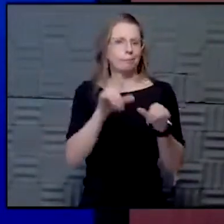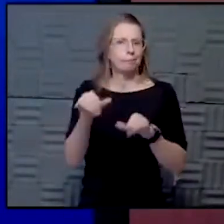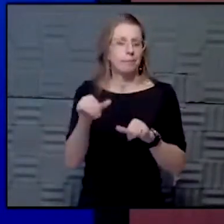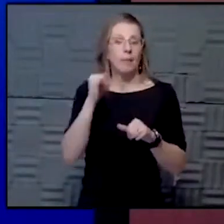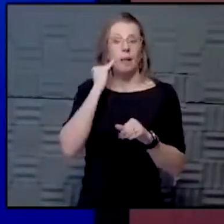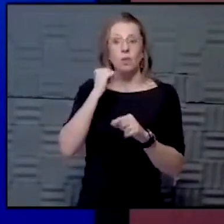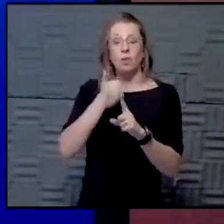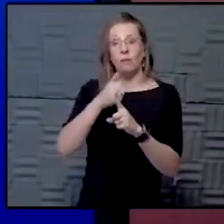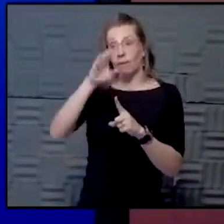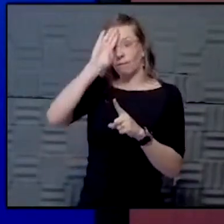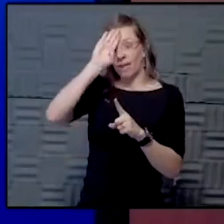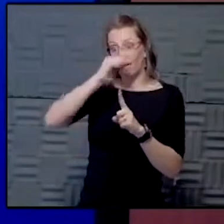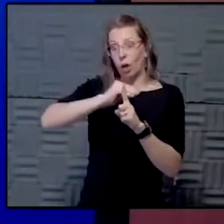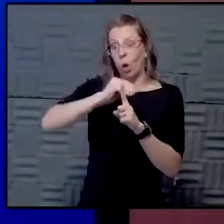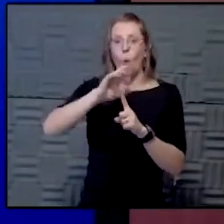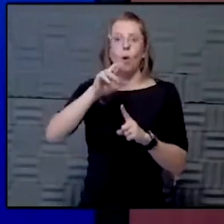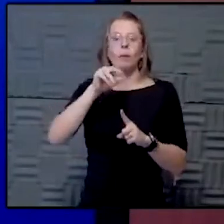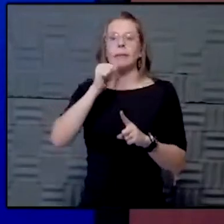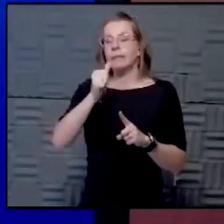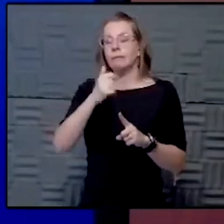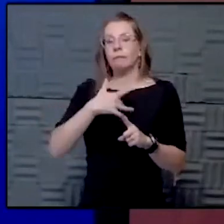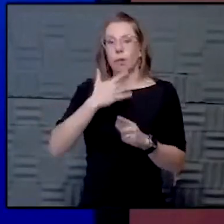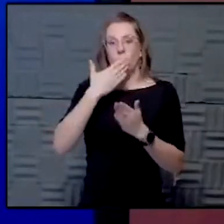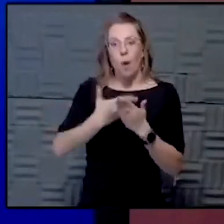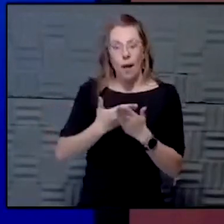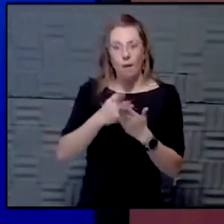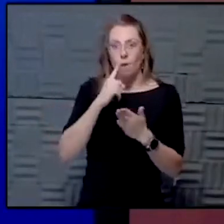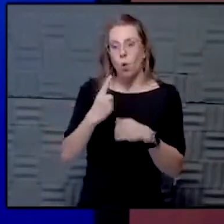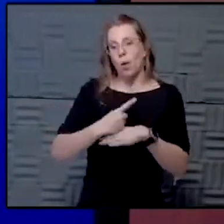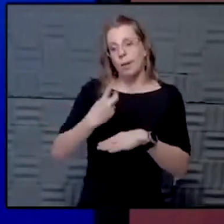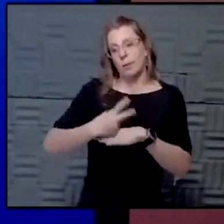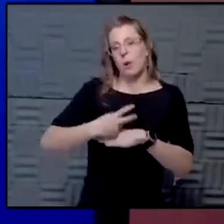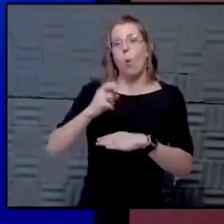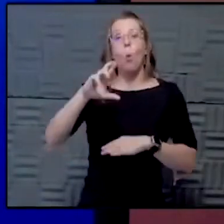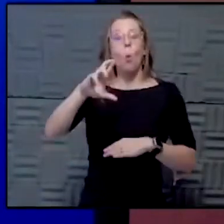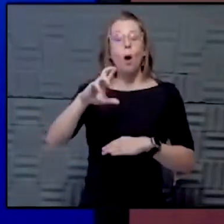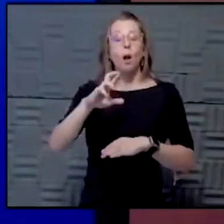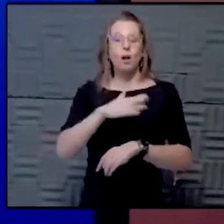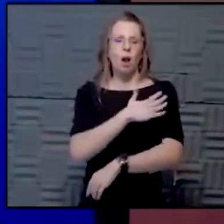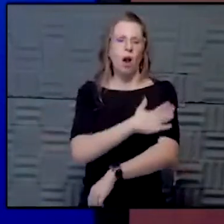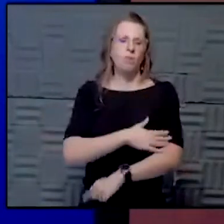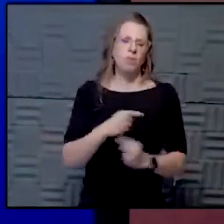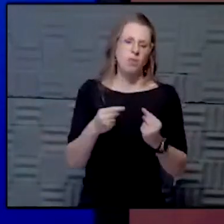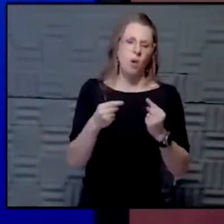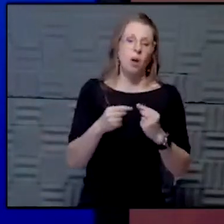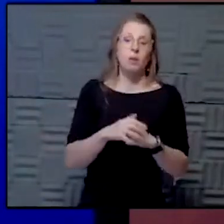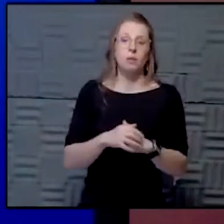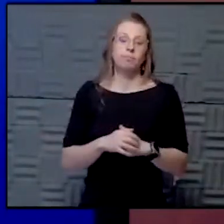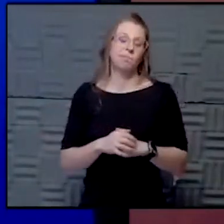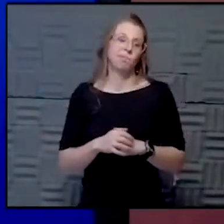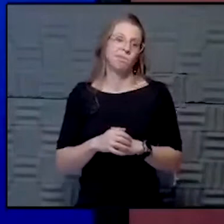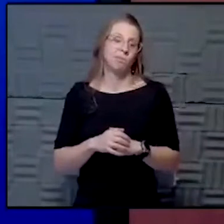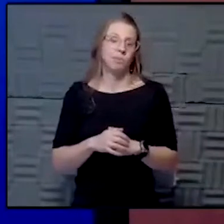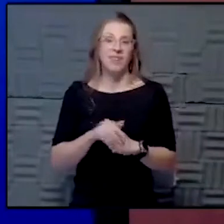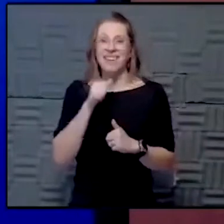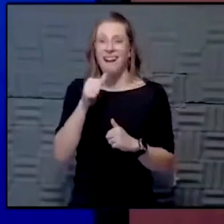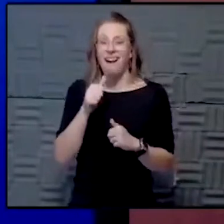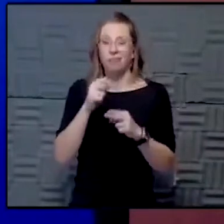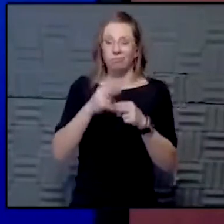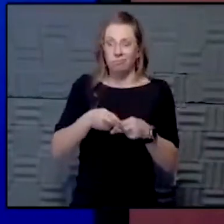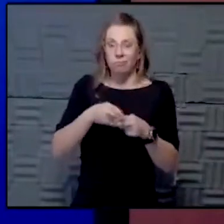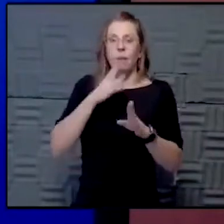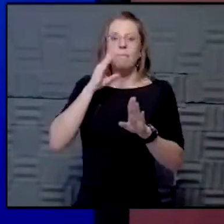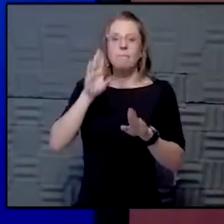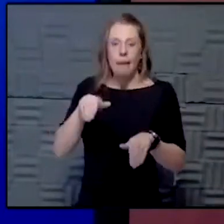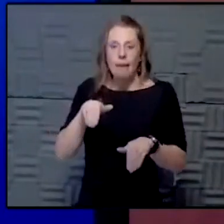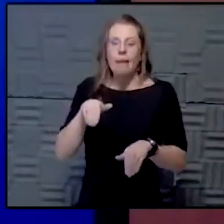had a fever or didn't feel well for a day or two or had a sore arm, those aren't really bad reactions. Those are